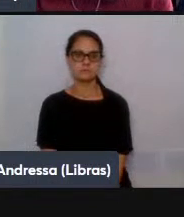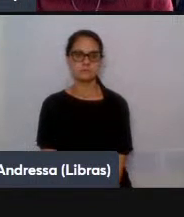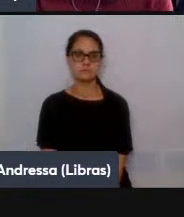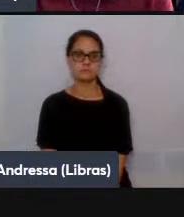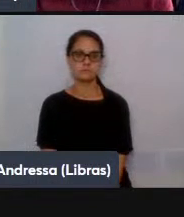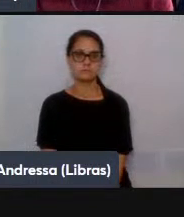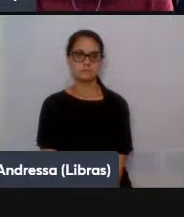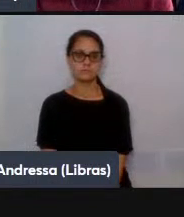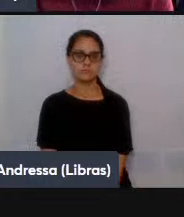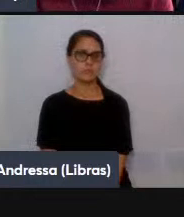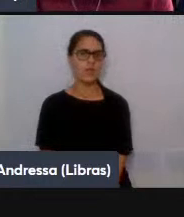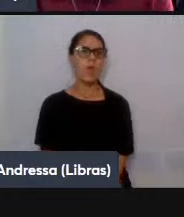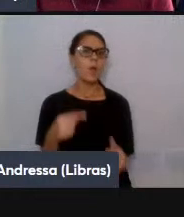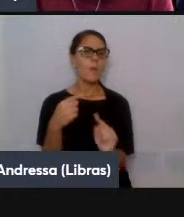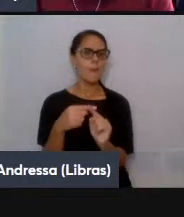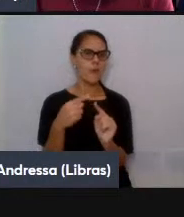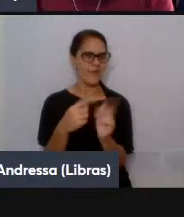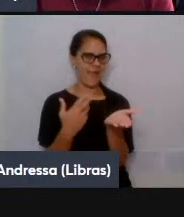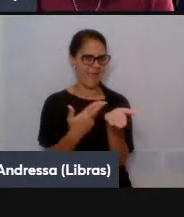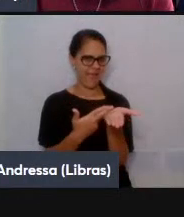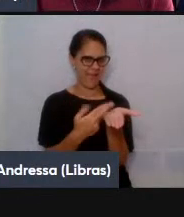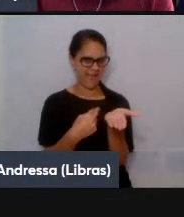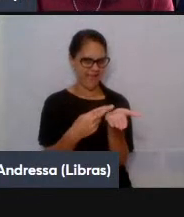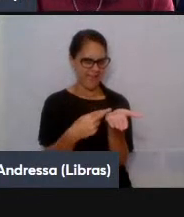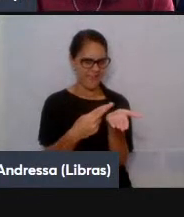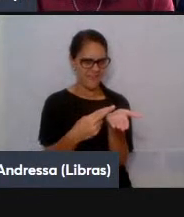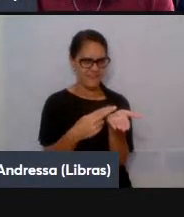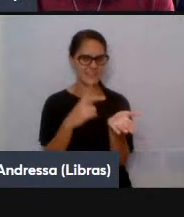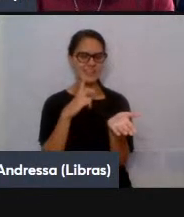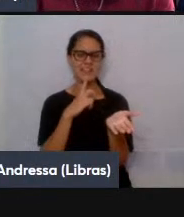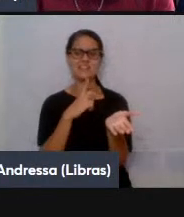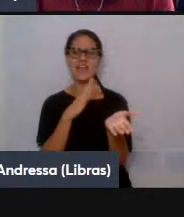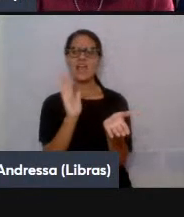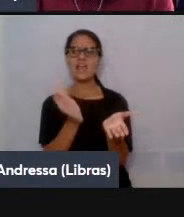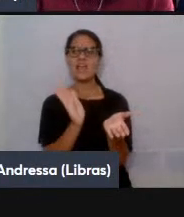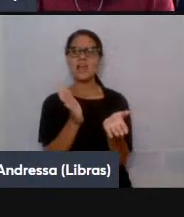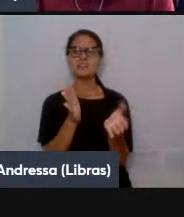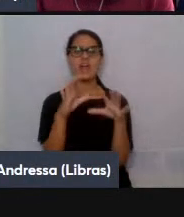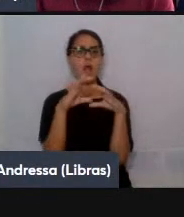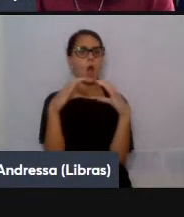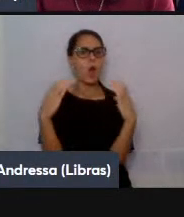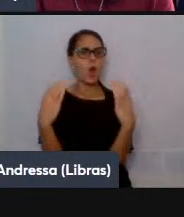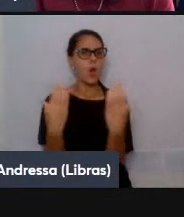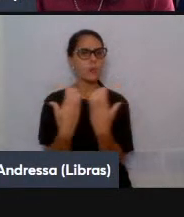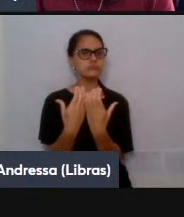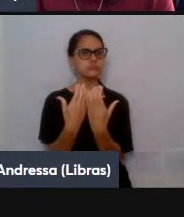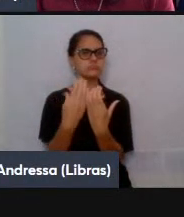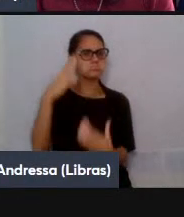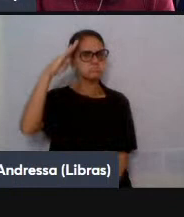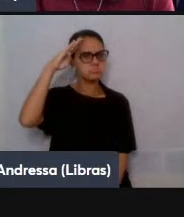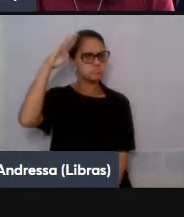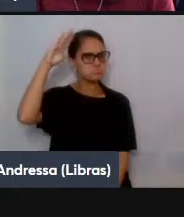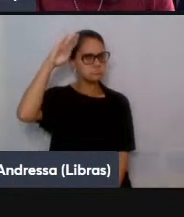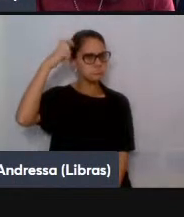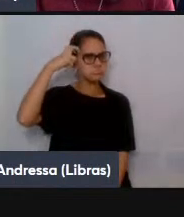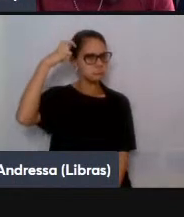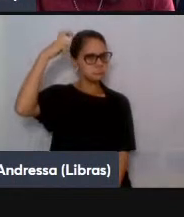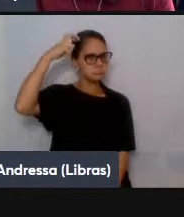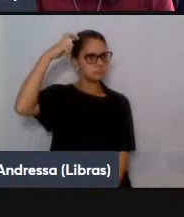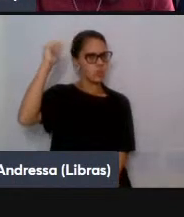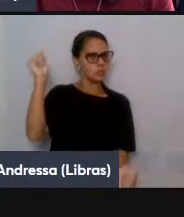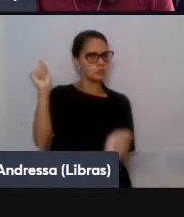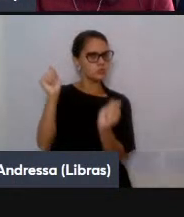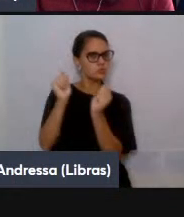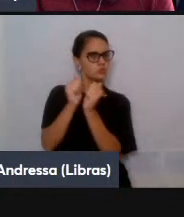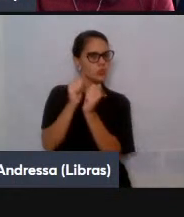Isso porque periódicos, revistas, tendem a formar comunidades intelectuais ao seu redor. E